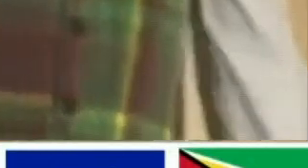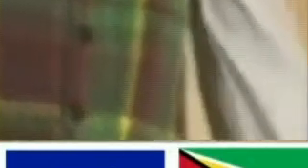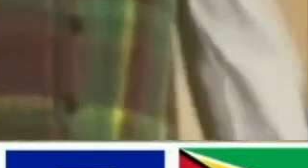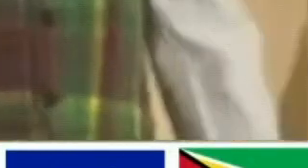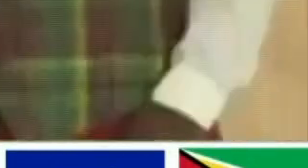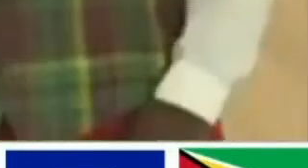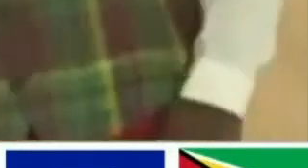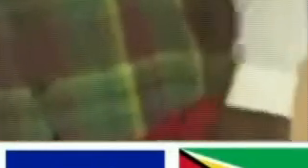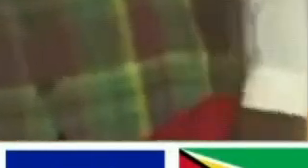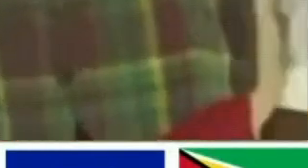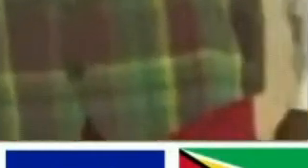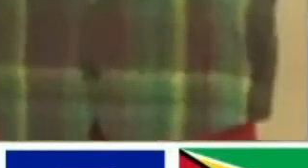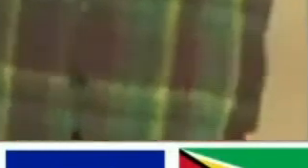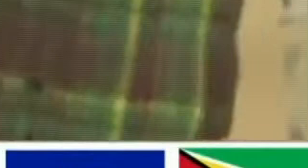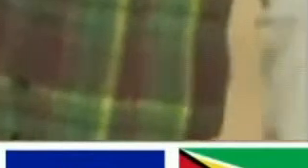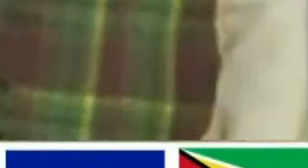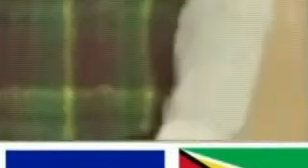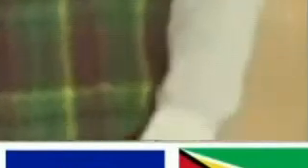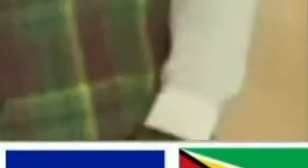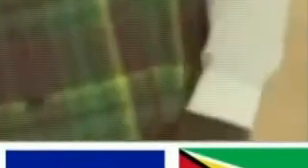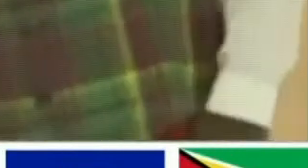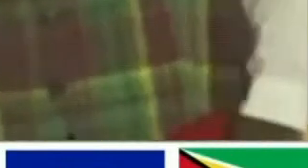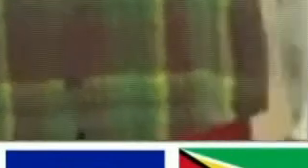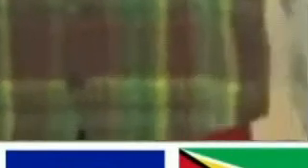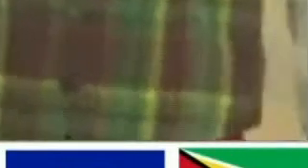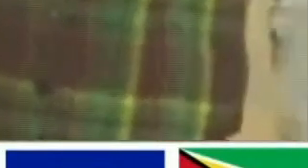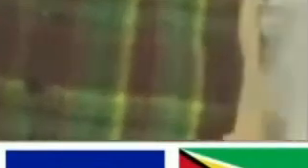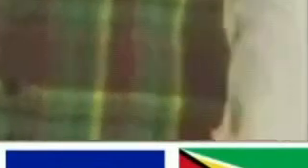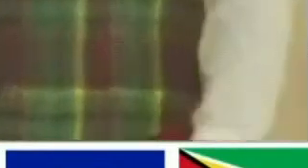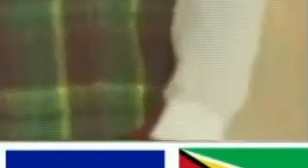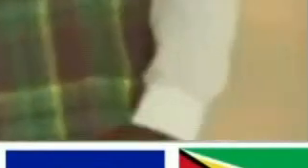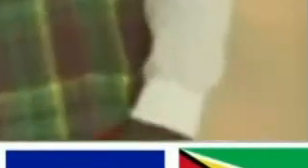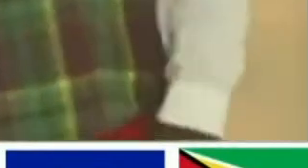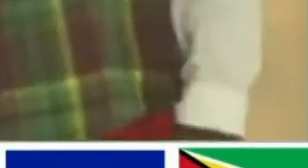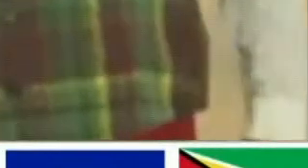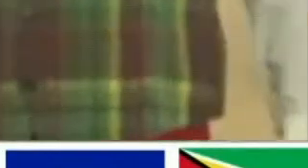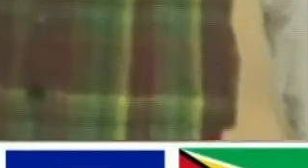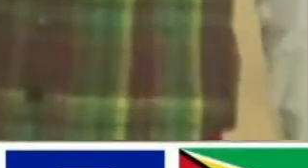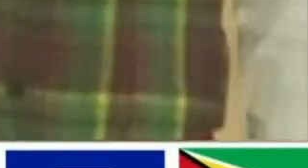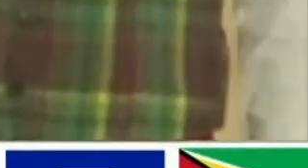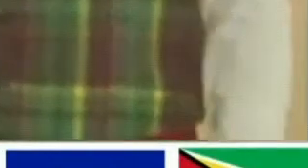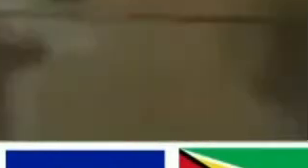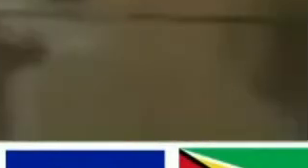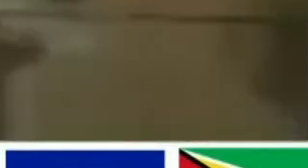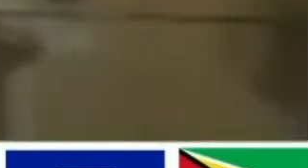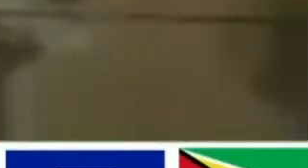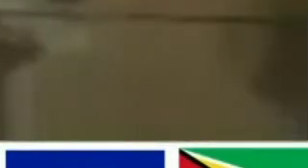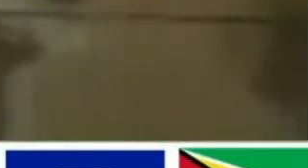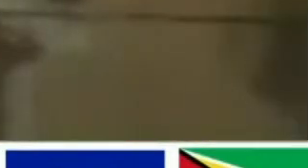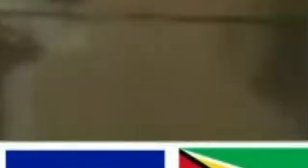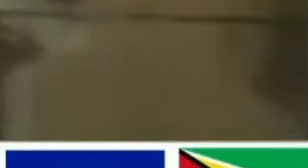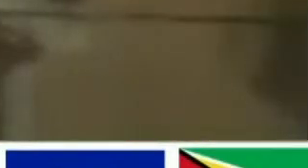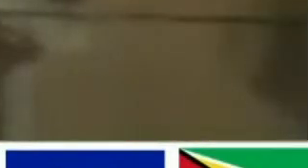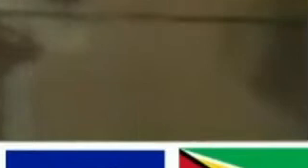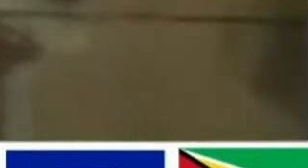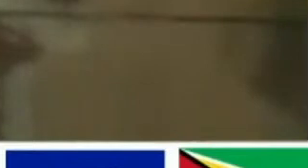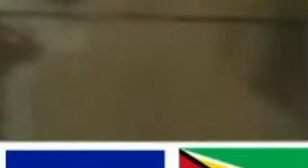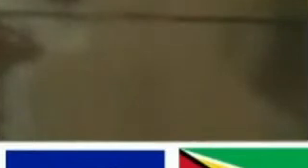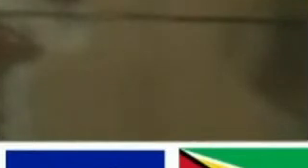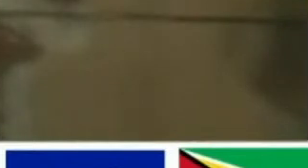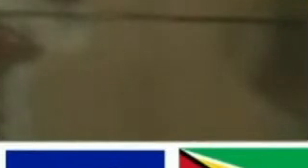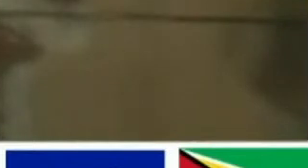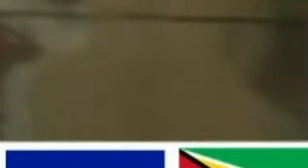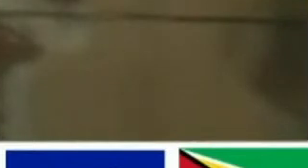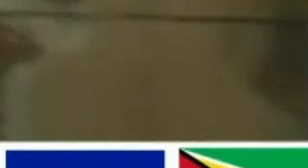One thing leads to another, so when faith and courage is gone, because look over my shoulder, see where